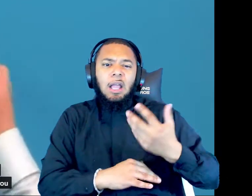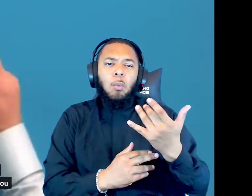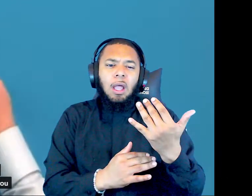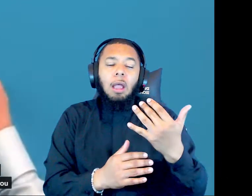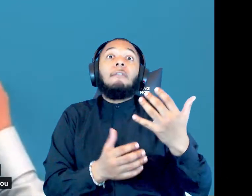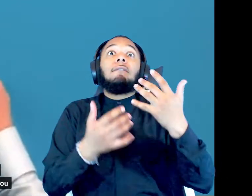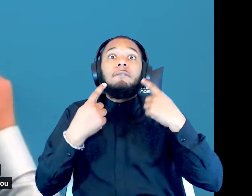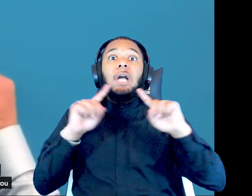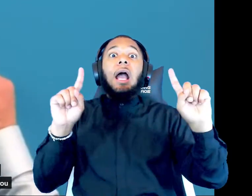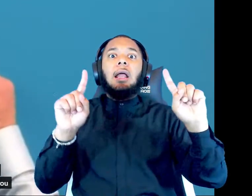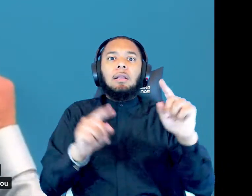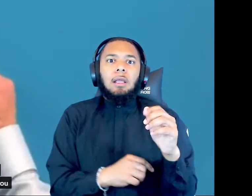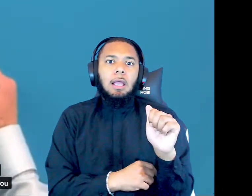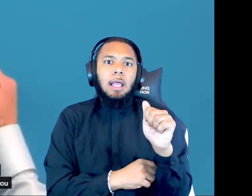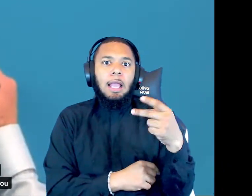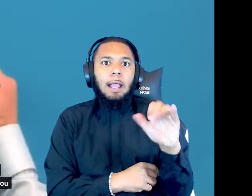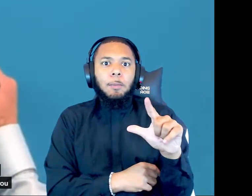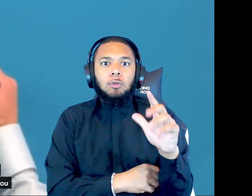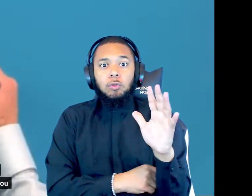But on the 25th of April,